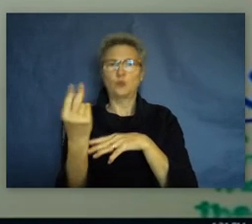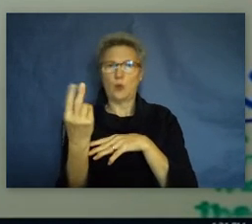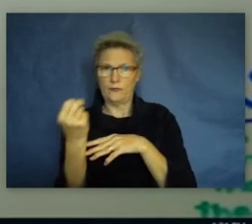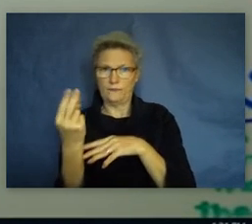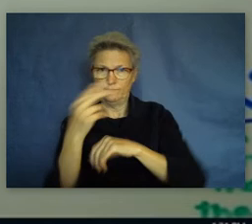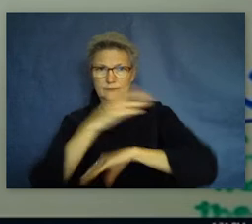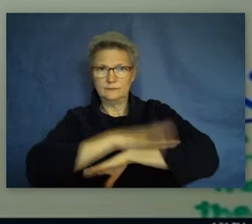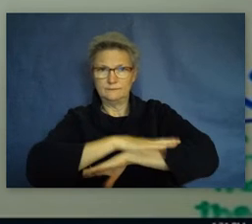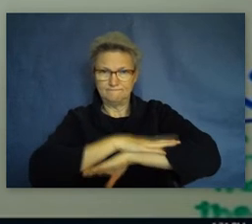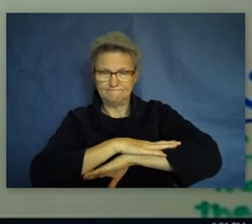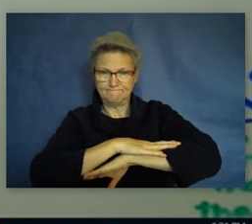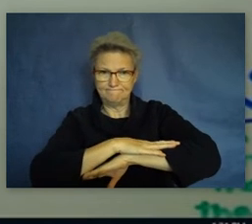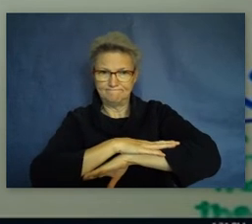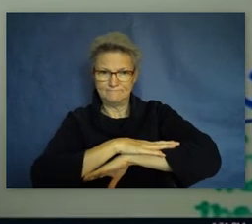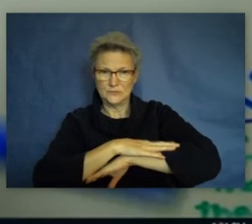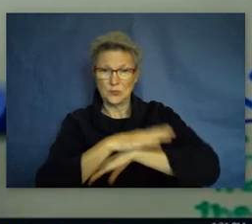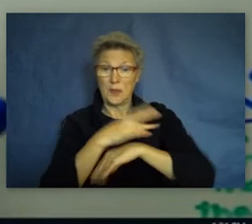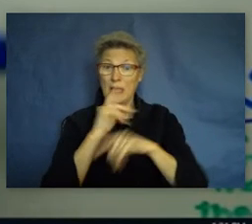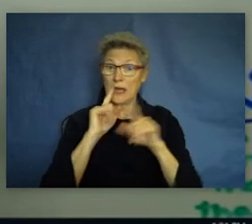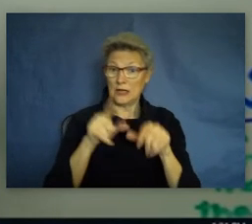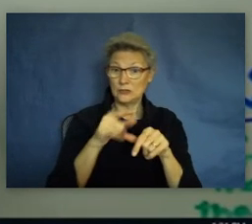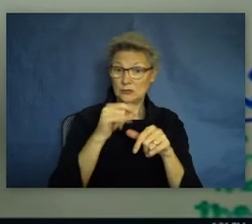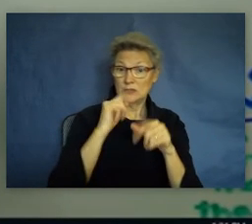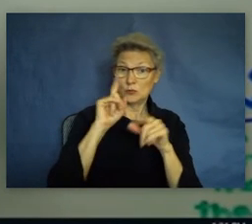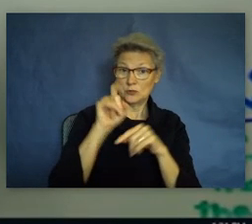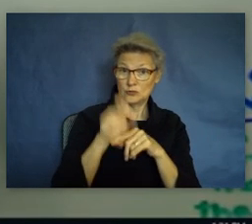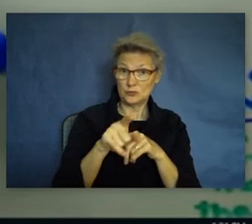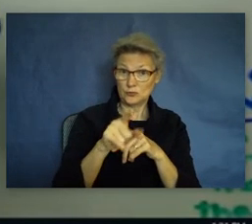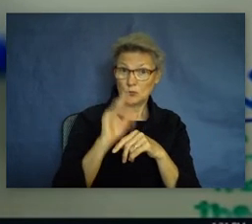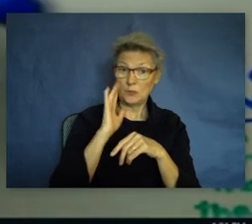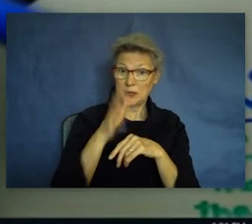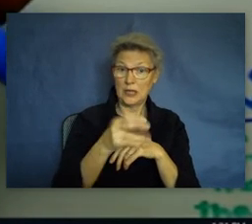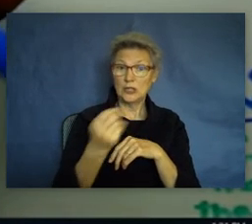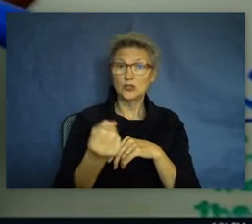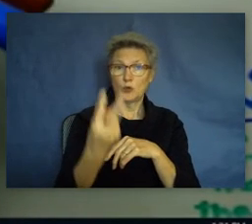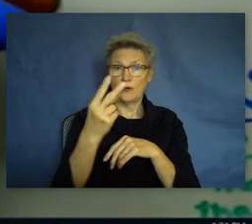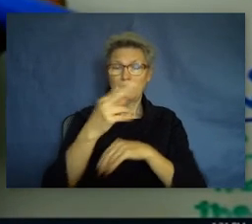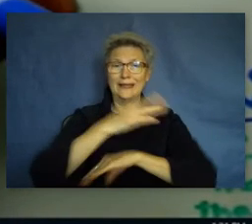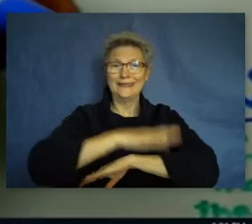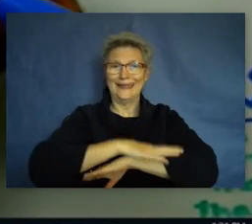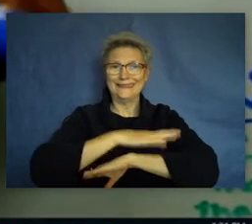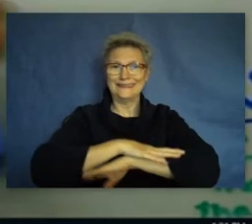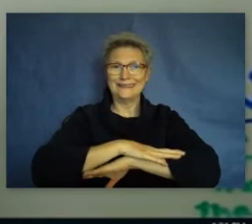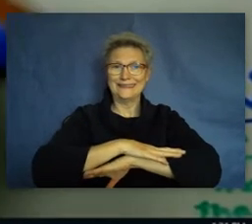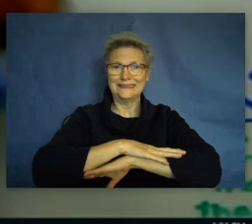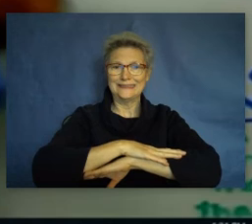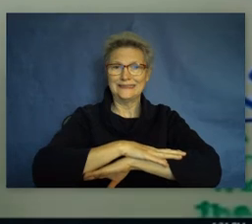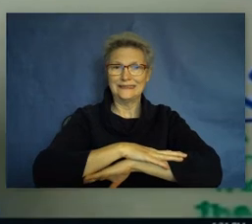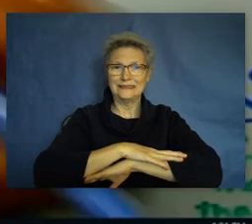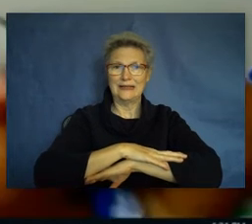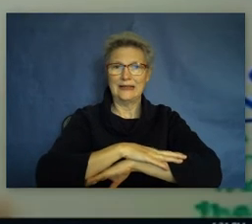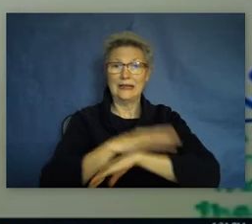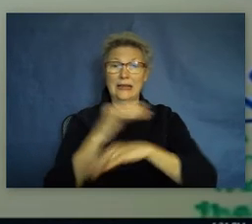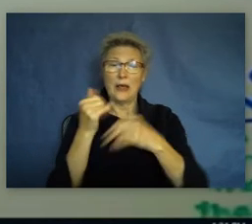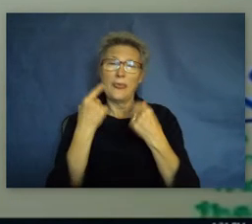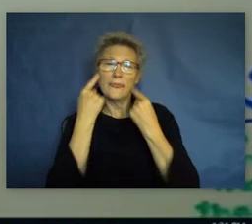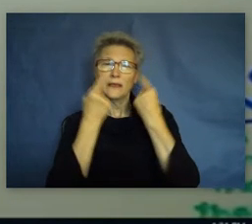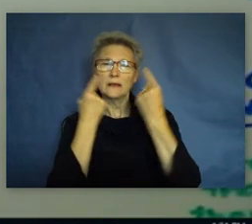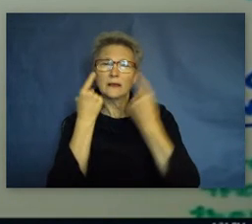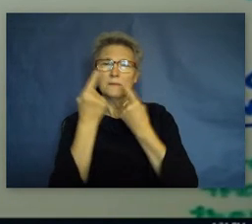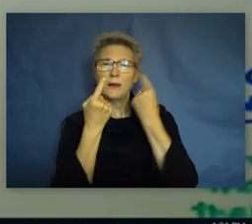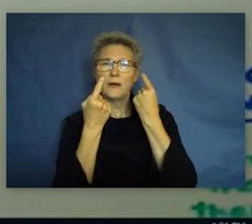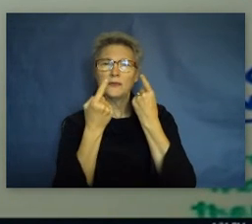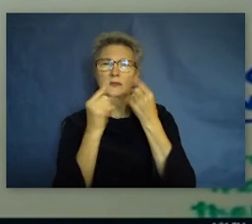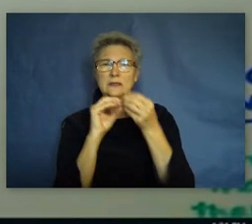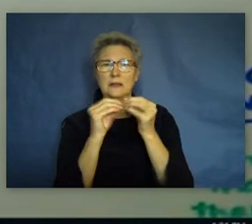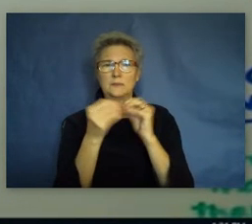used 12 desks. So my answer to this question would be 12 desks. Now let's think about these numbers a